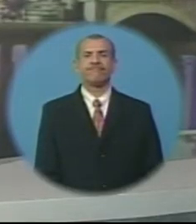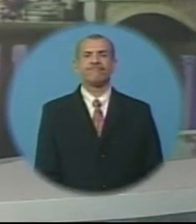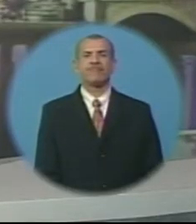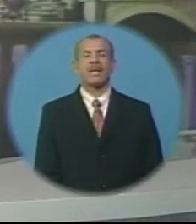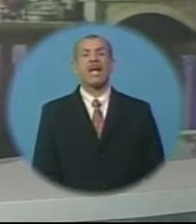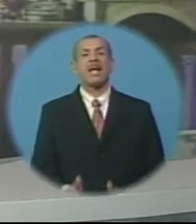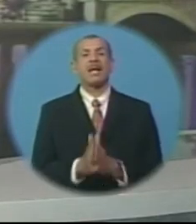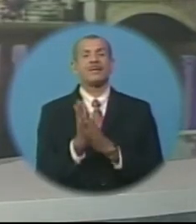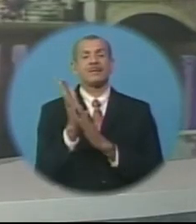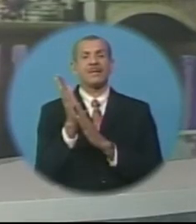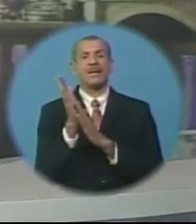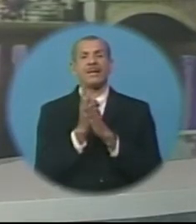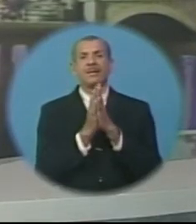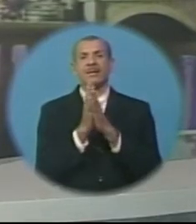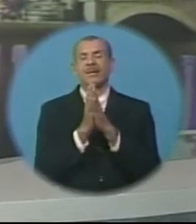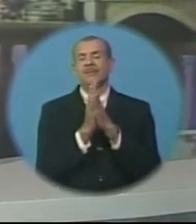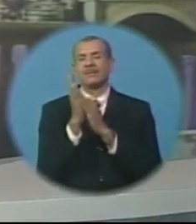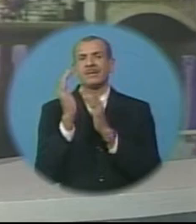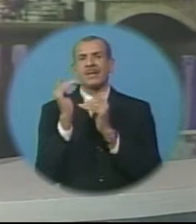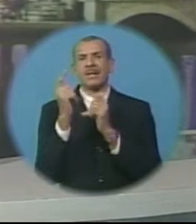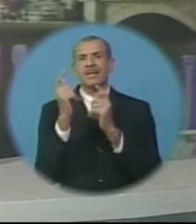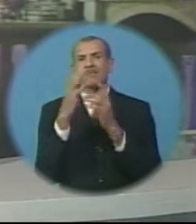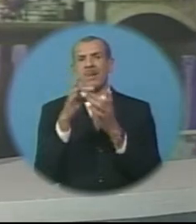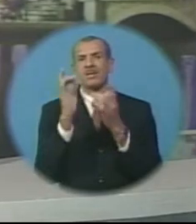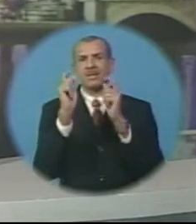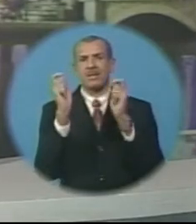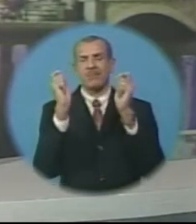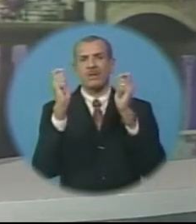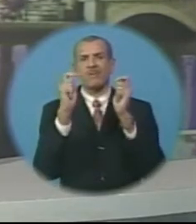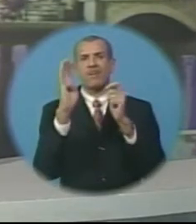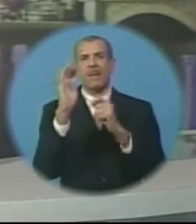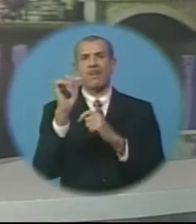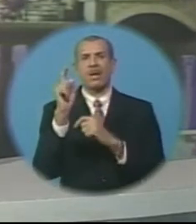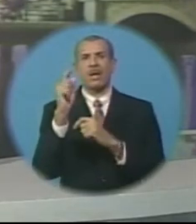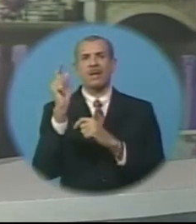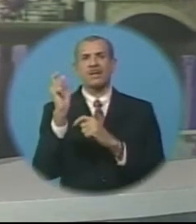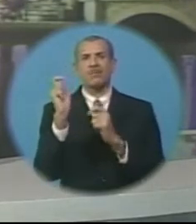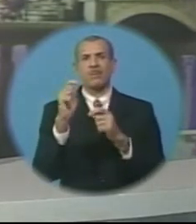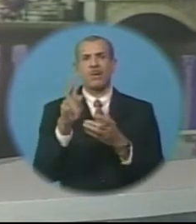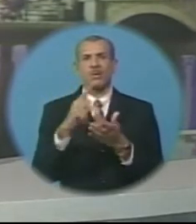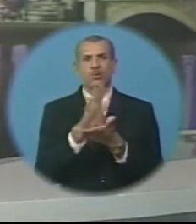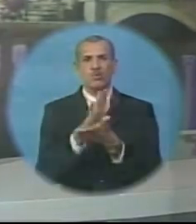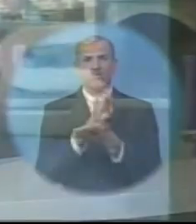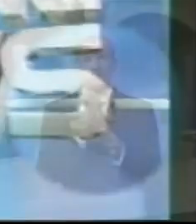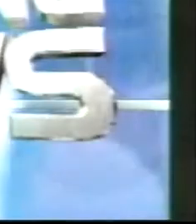Coming up, a special celebration for Blackman and Gollop Primary.